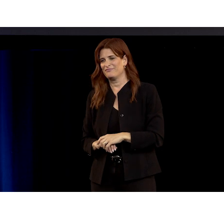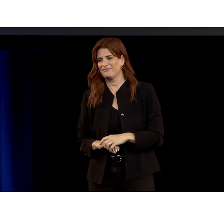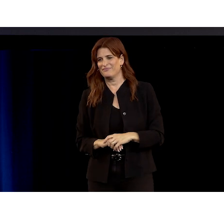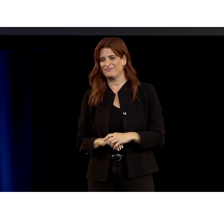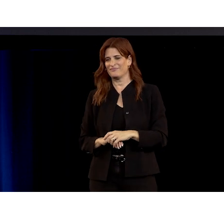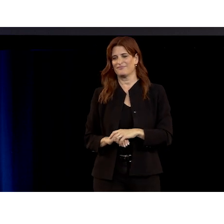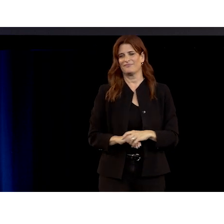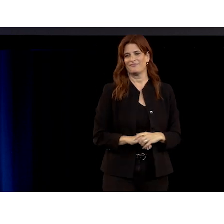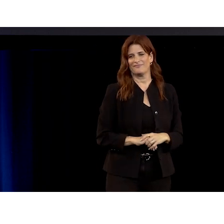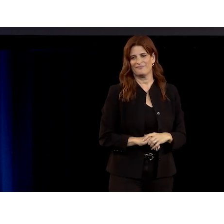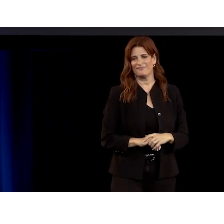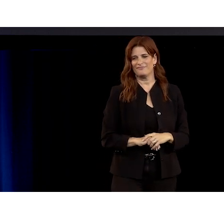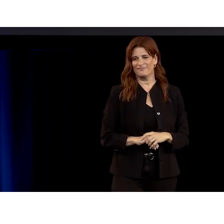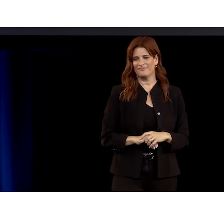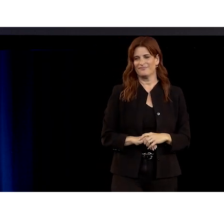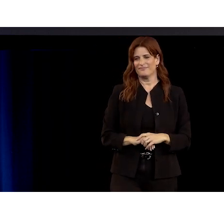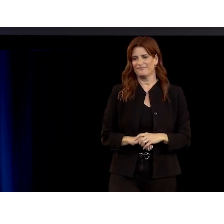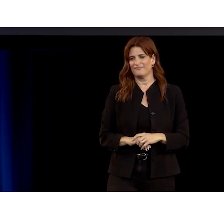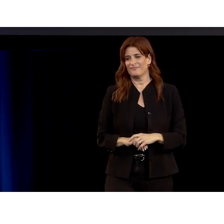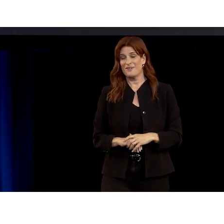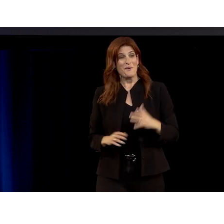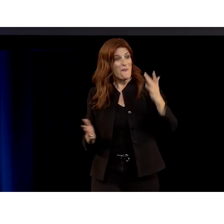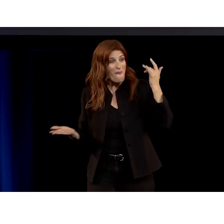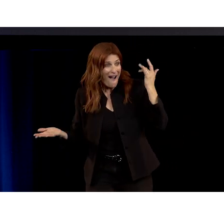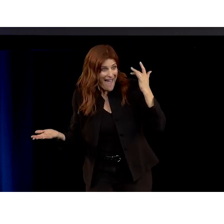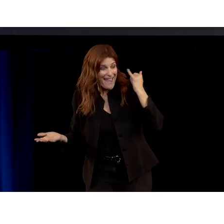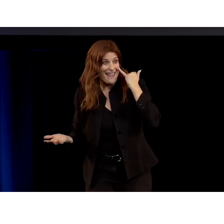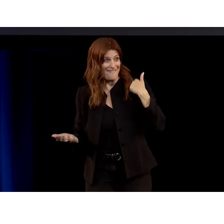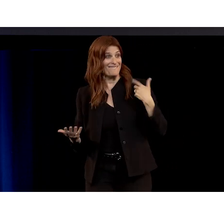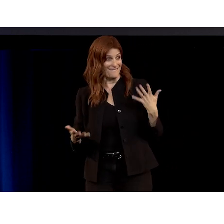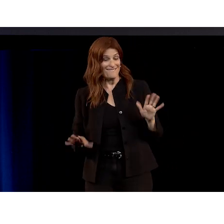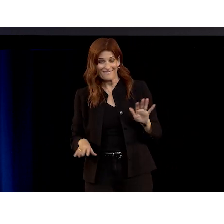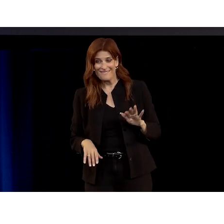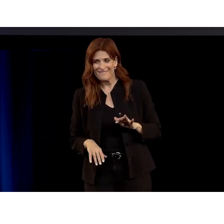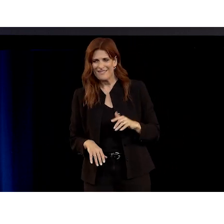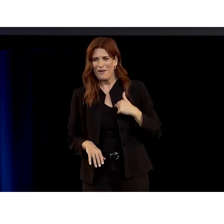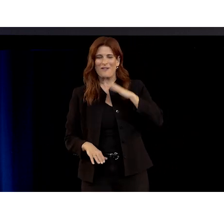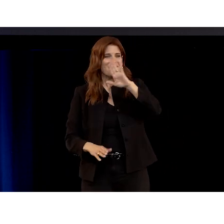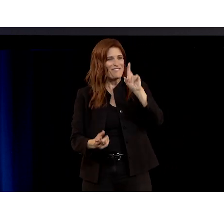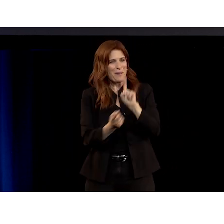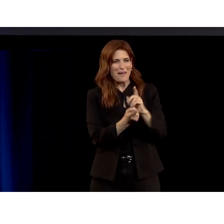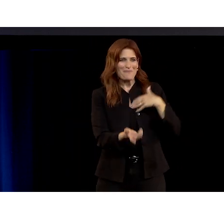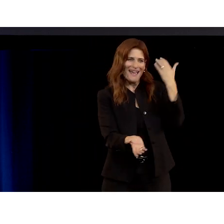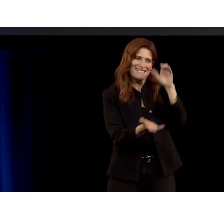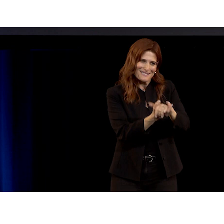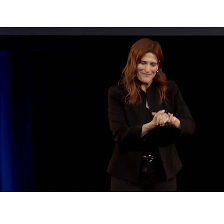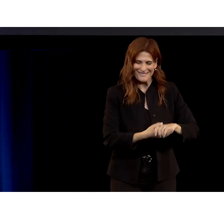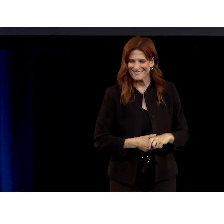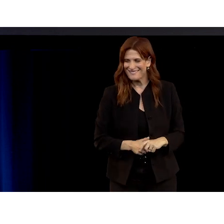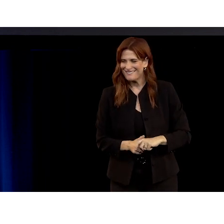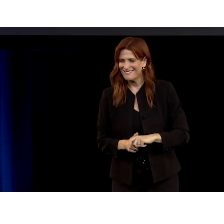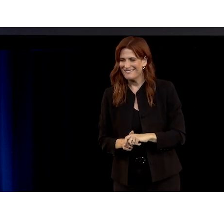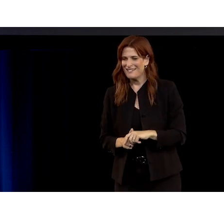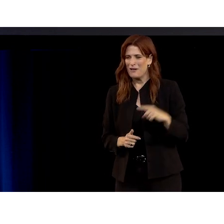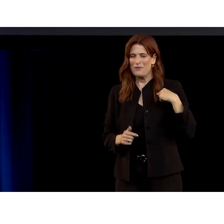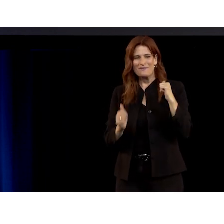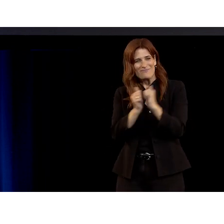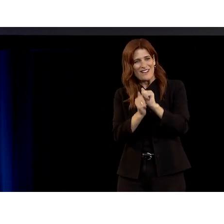that help educate families about deaf culture, signed languages, and the full range of identity-affirming options.